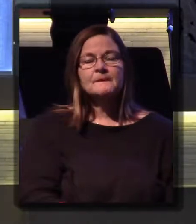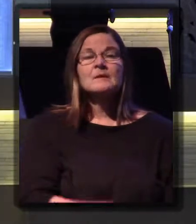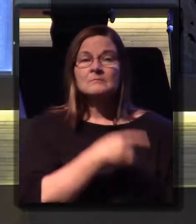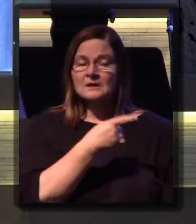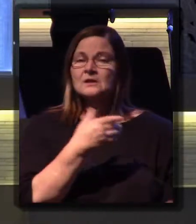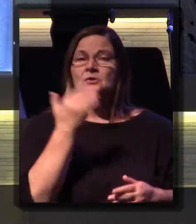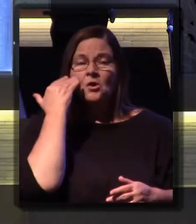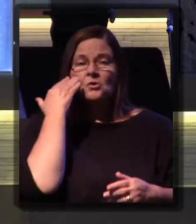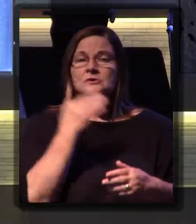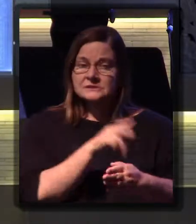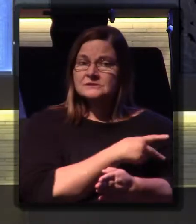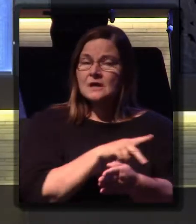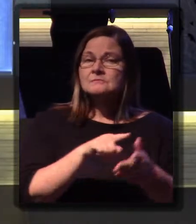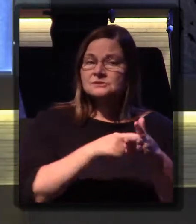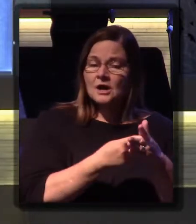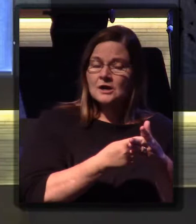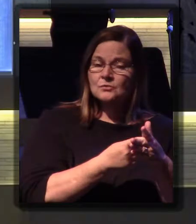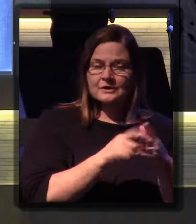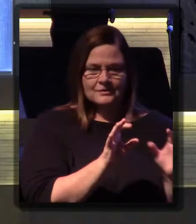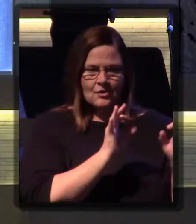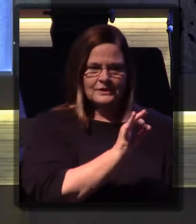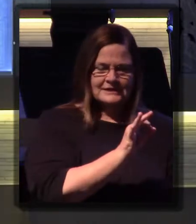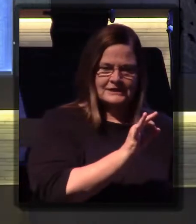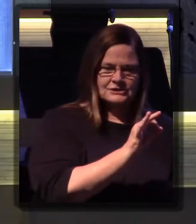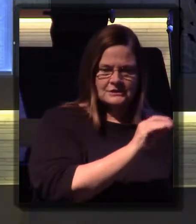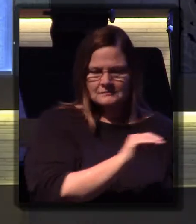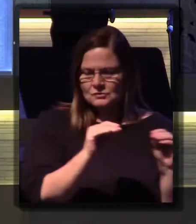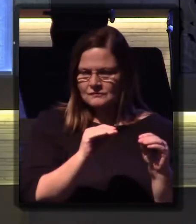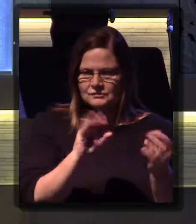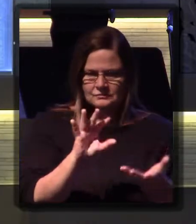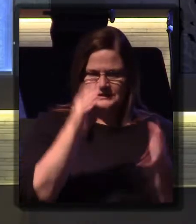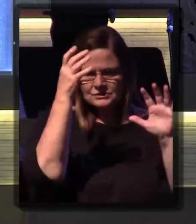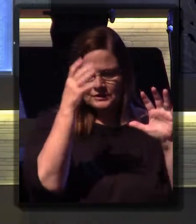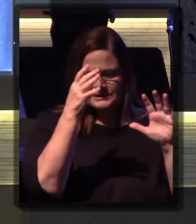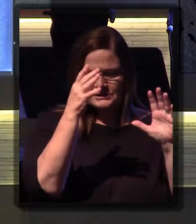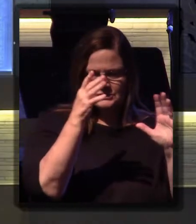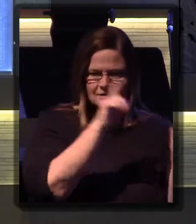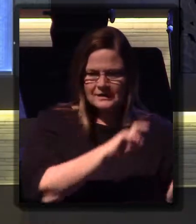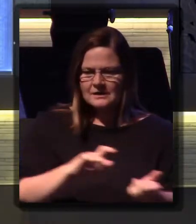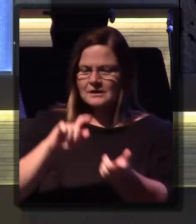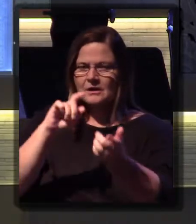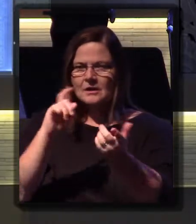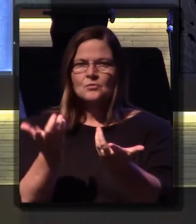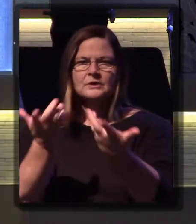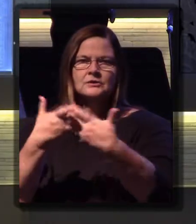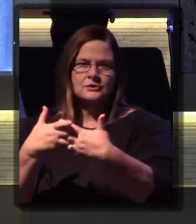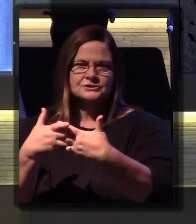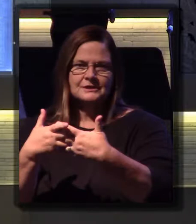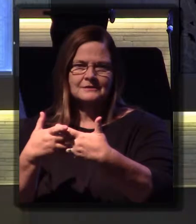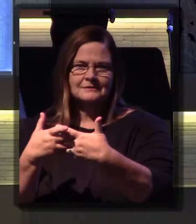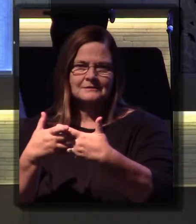disorientation. But he often notes that the psalms will start with orientation, move to a place